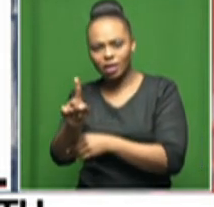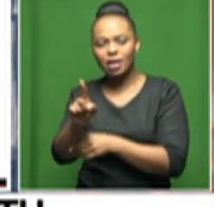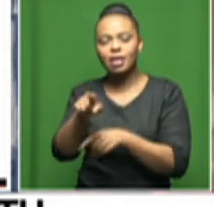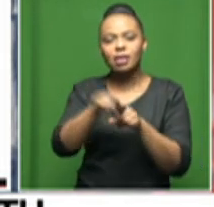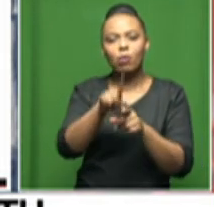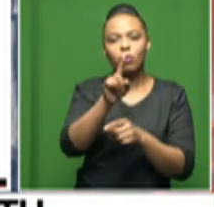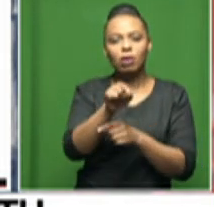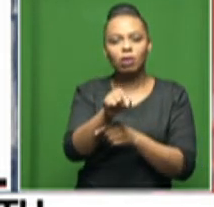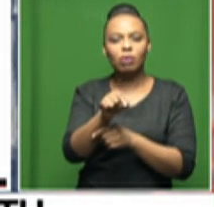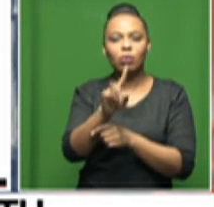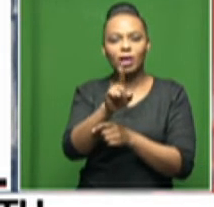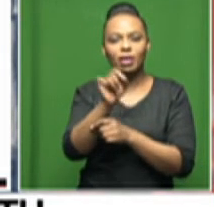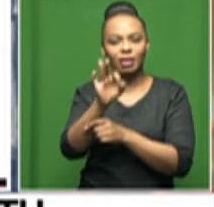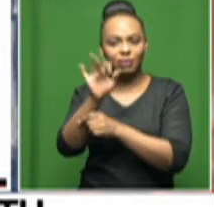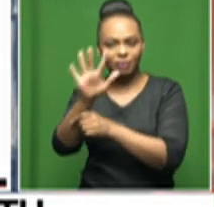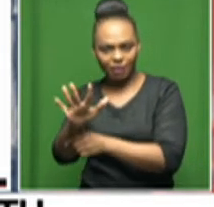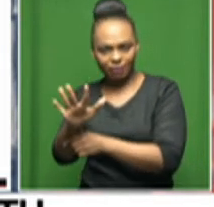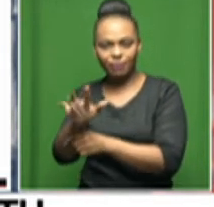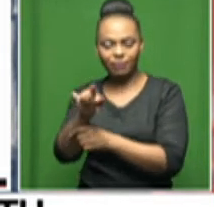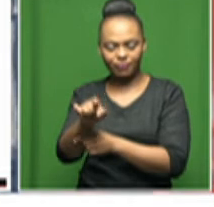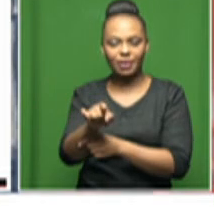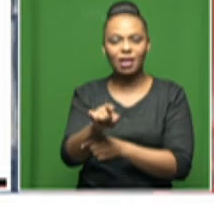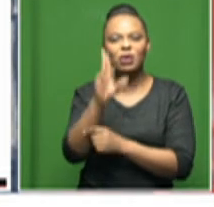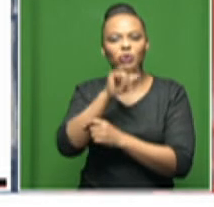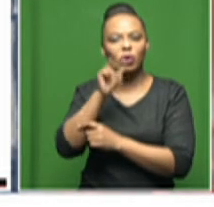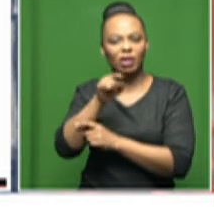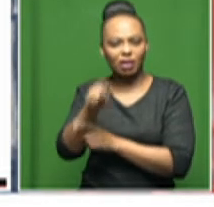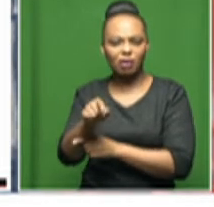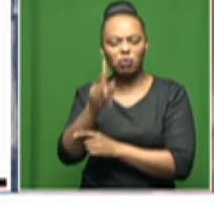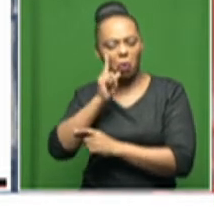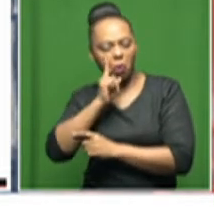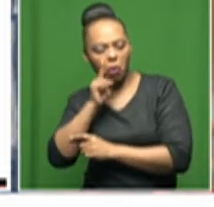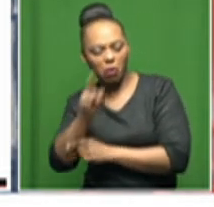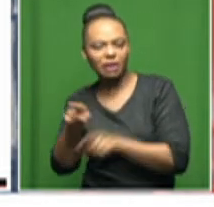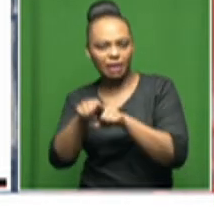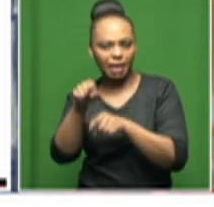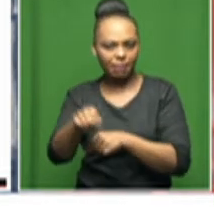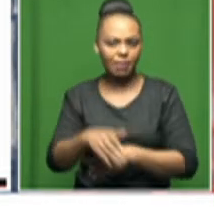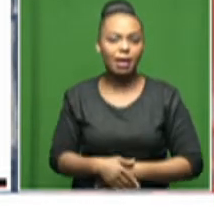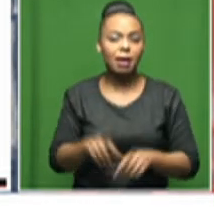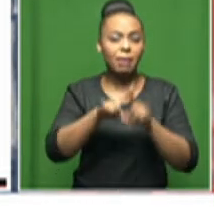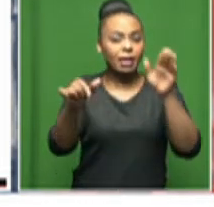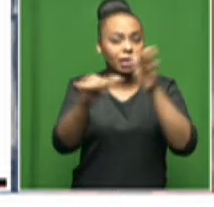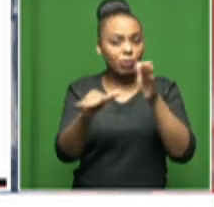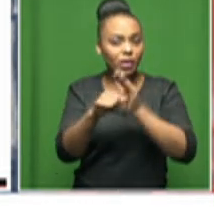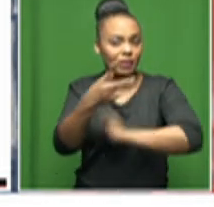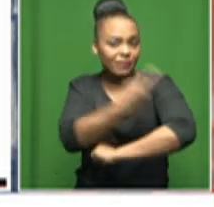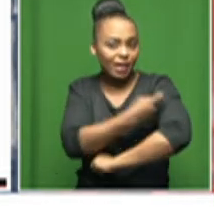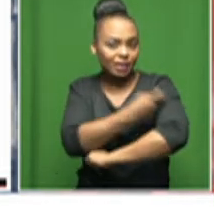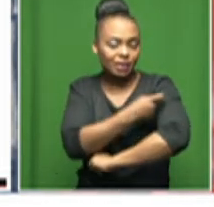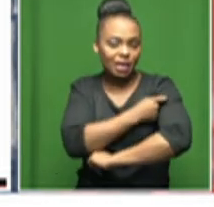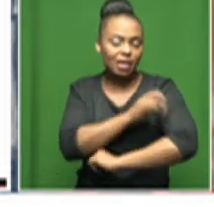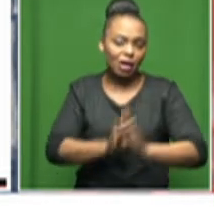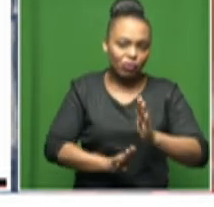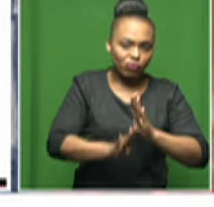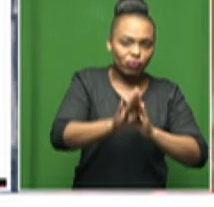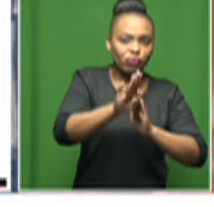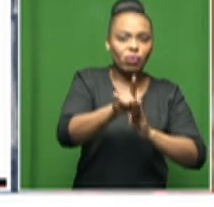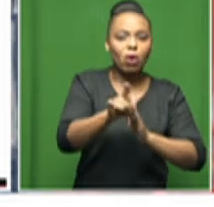B15135, which Shabir has been talking about. So I think it's very important that we saw that the vaccine efficacy increased with the severity